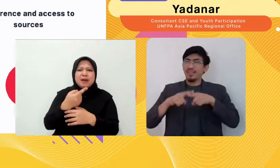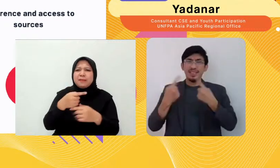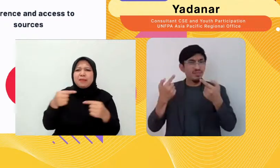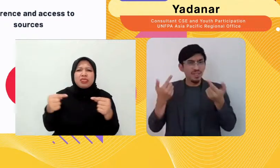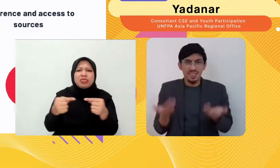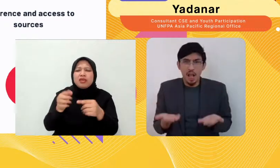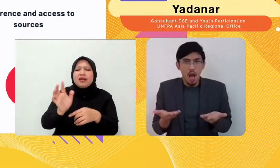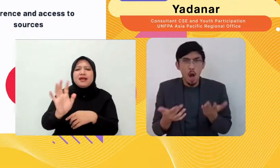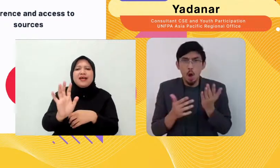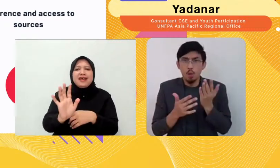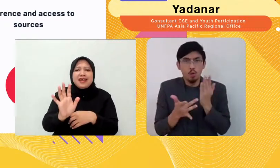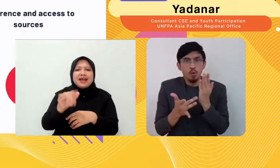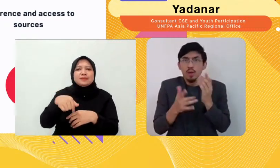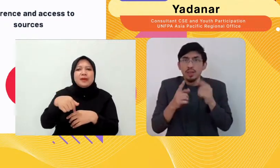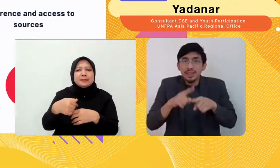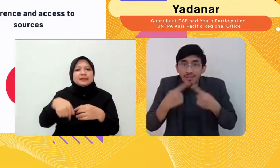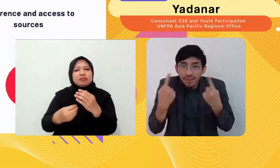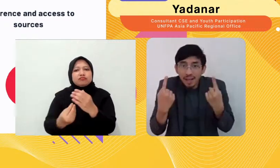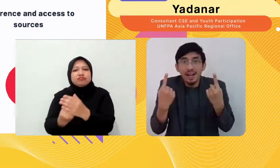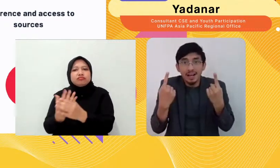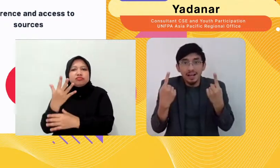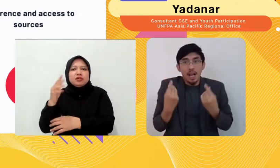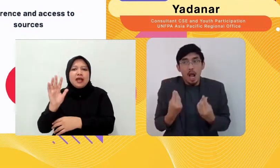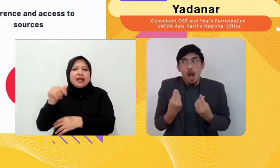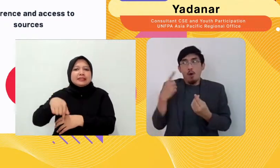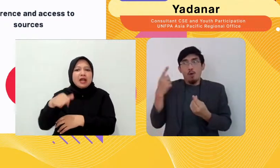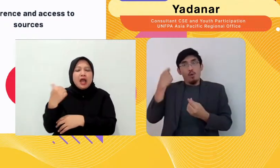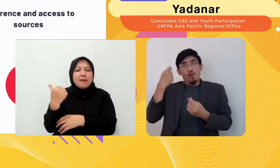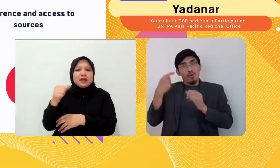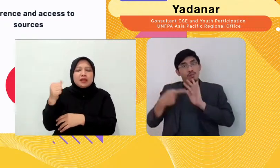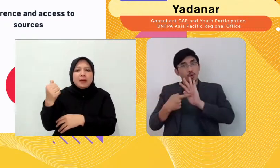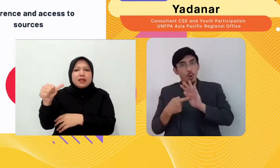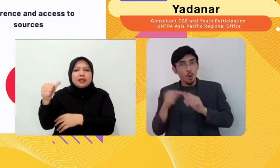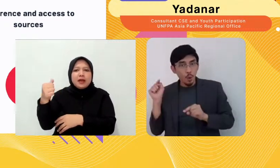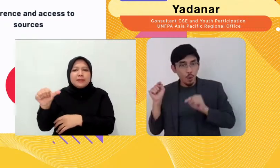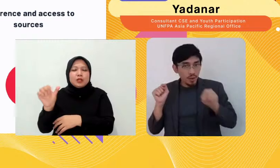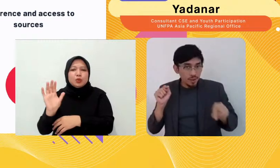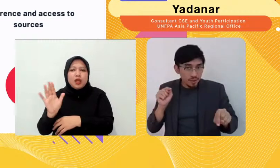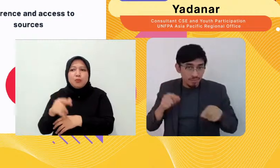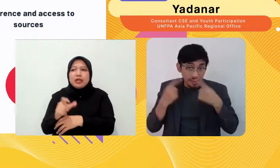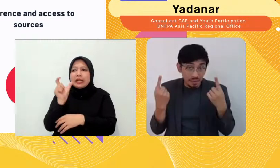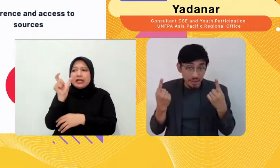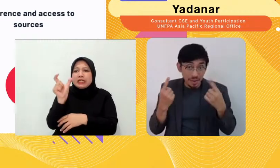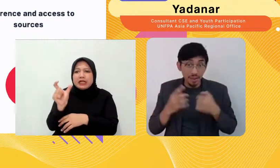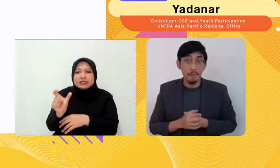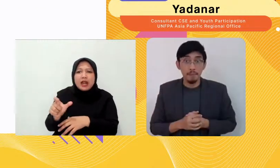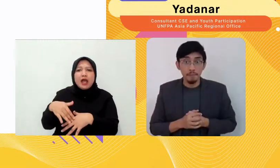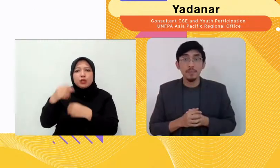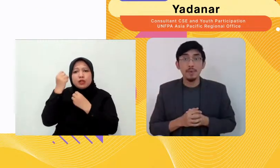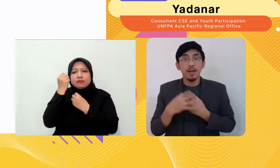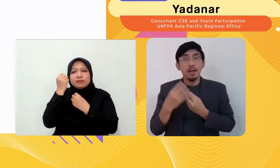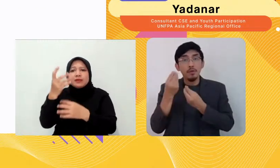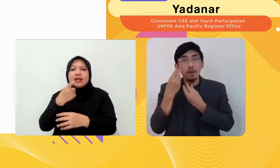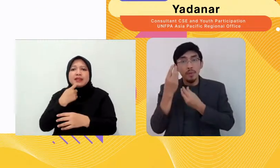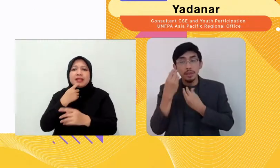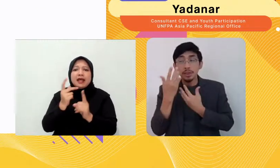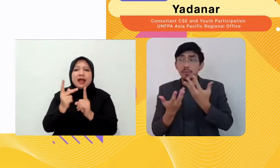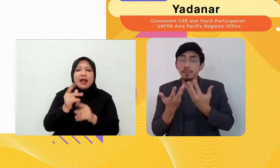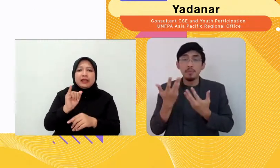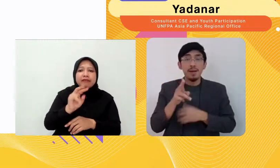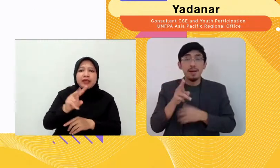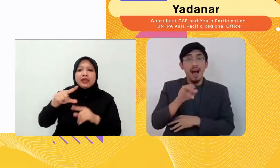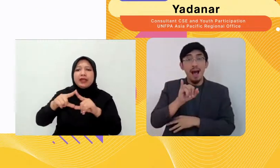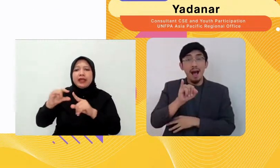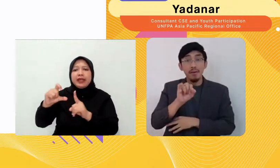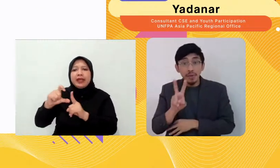We have up-to-date terms to provide information about the HIV and AIDS. And This is